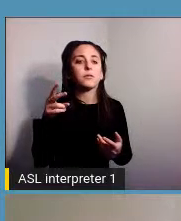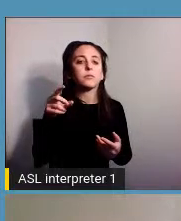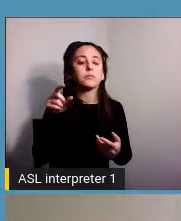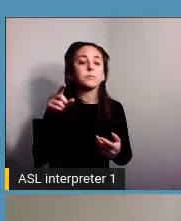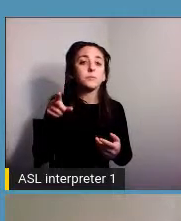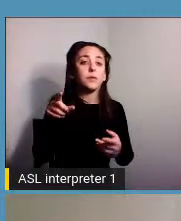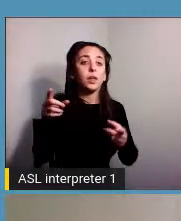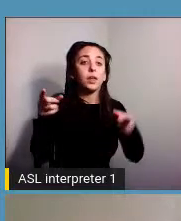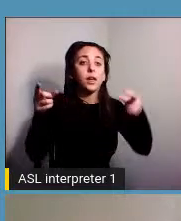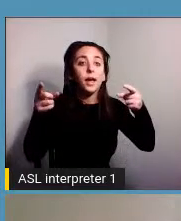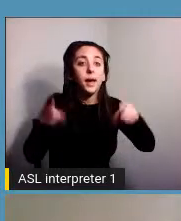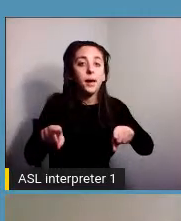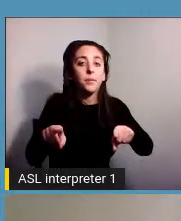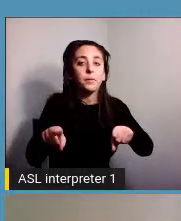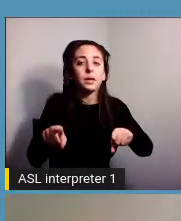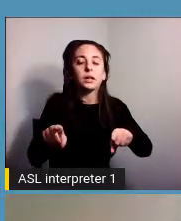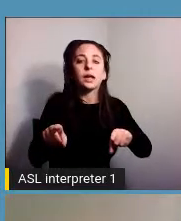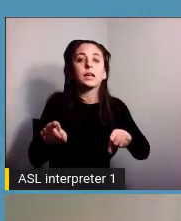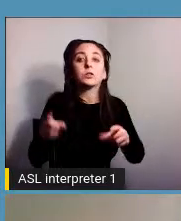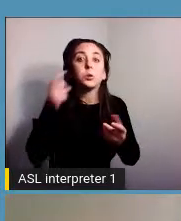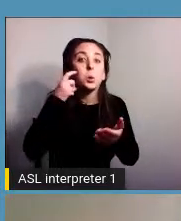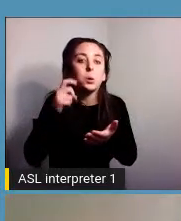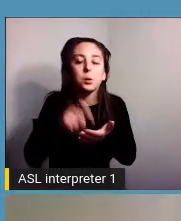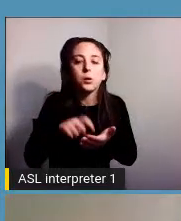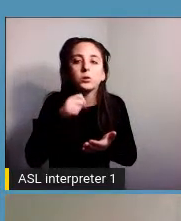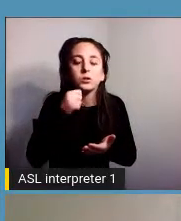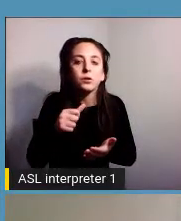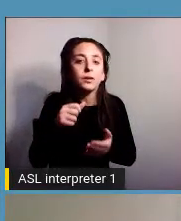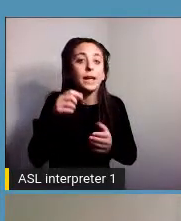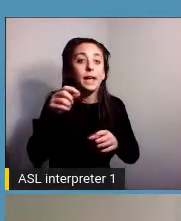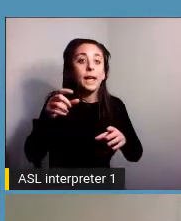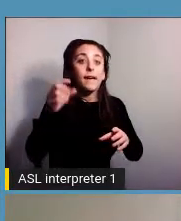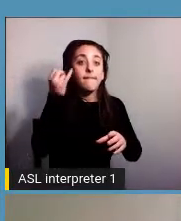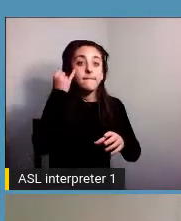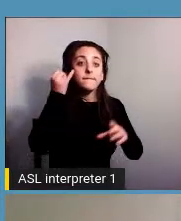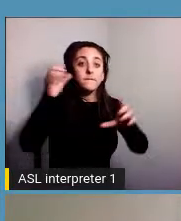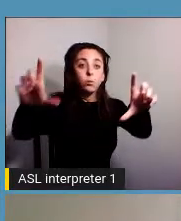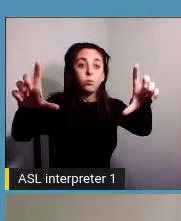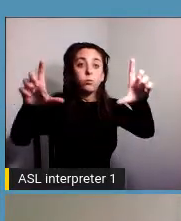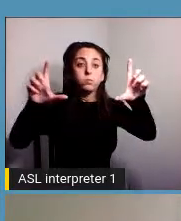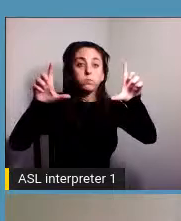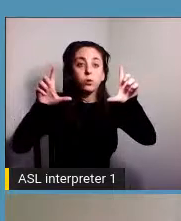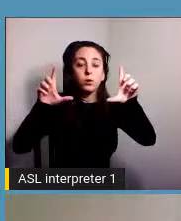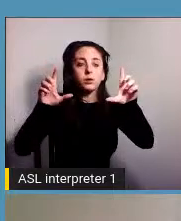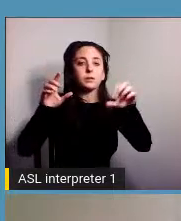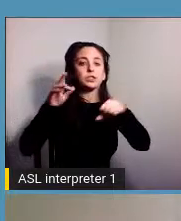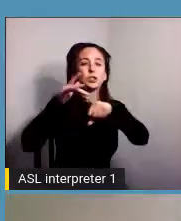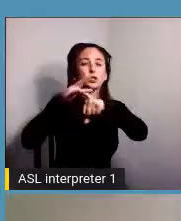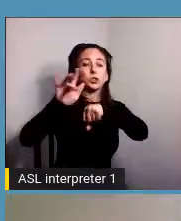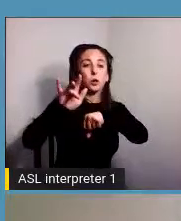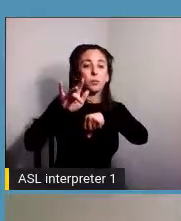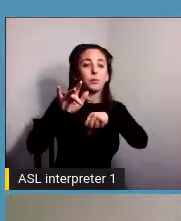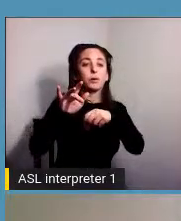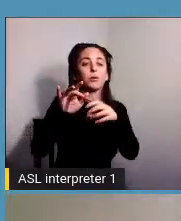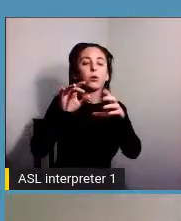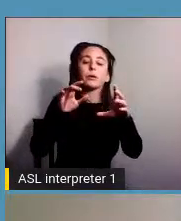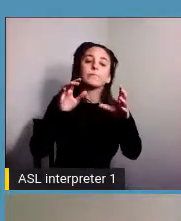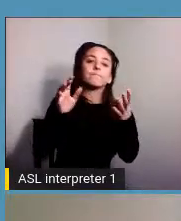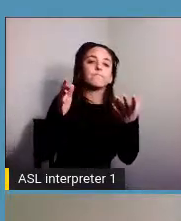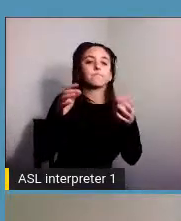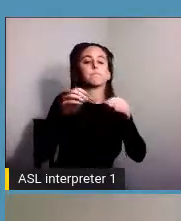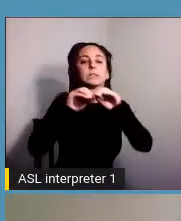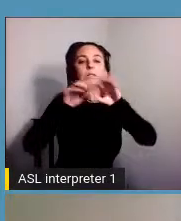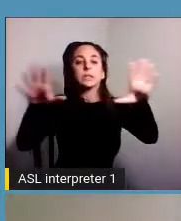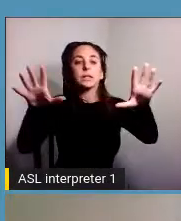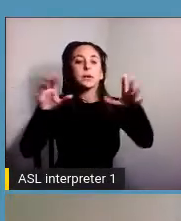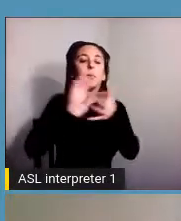and you might not notice it. So if I zoom way in here and I apply a little bit of sharpening and now a lot of sharpening, hopefully you can see